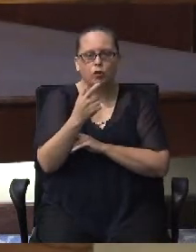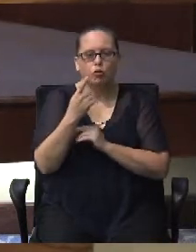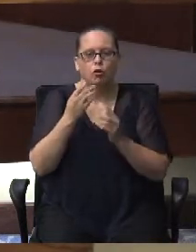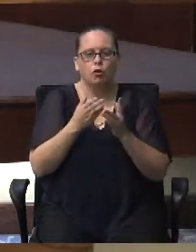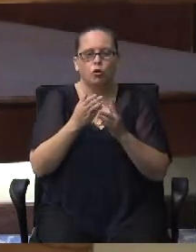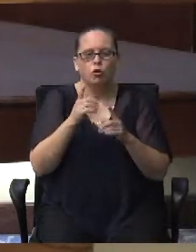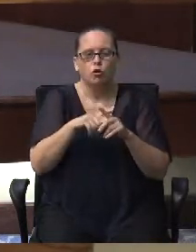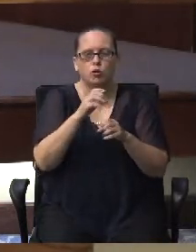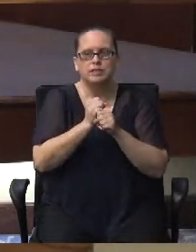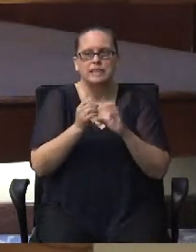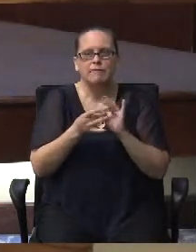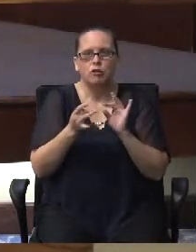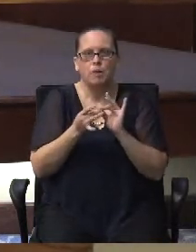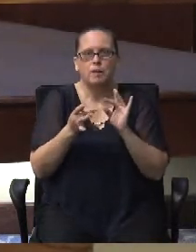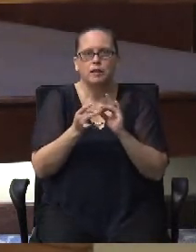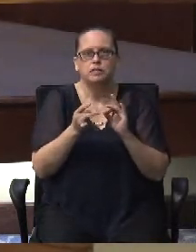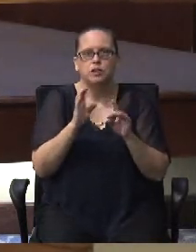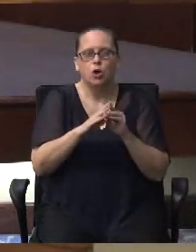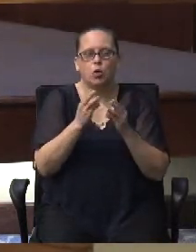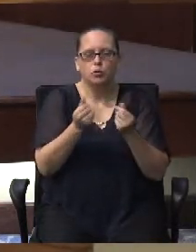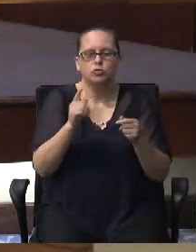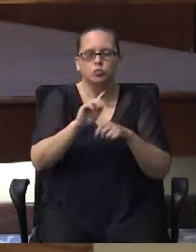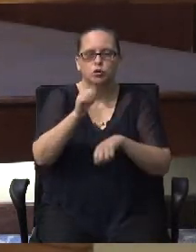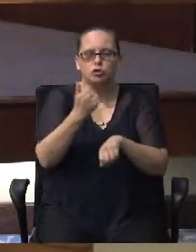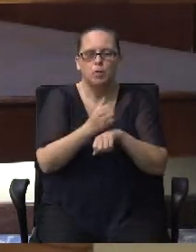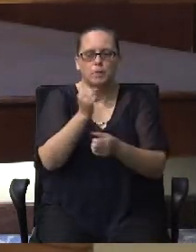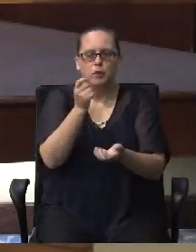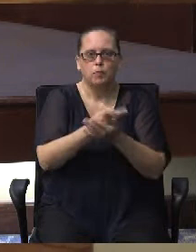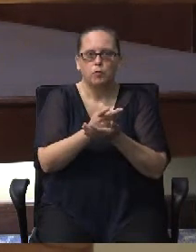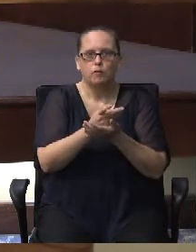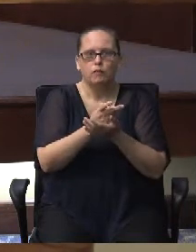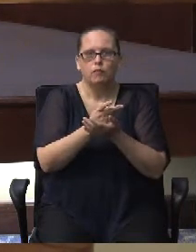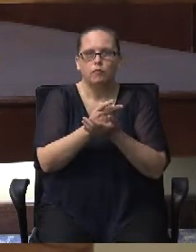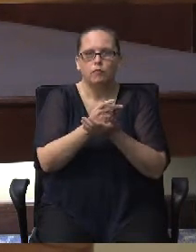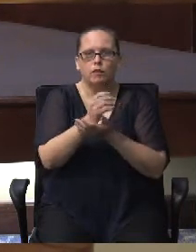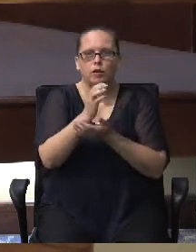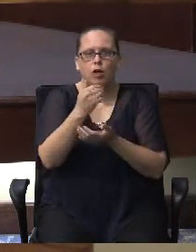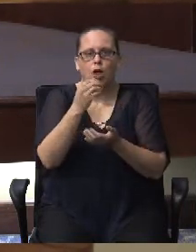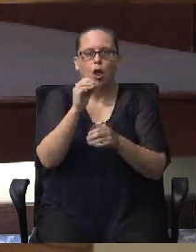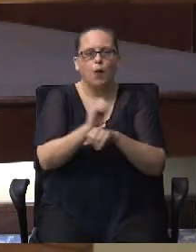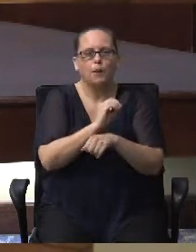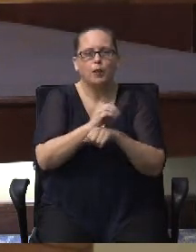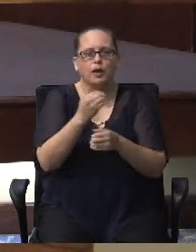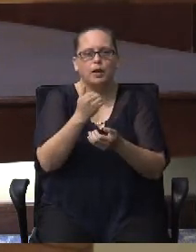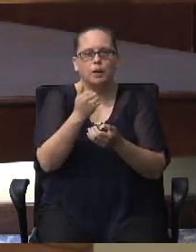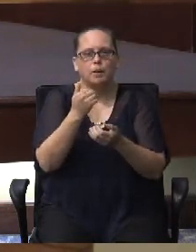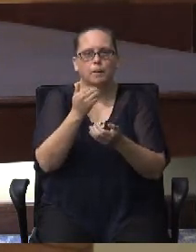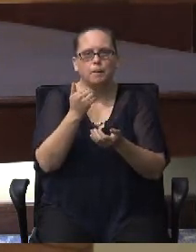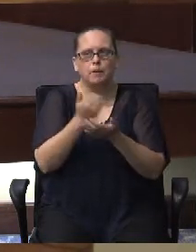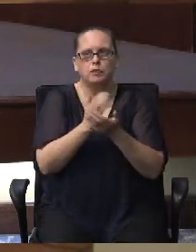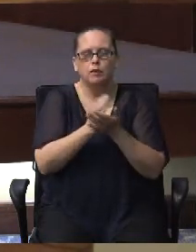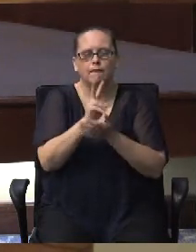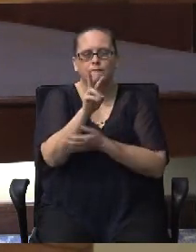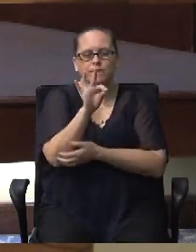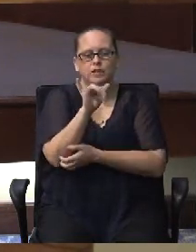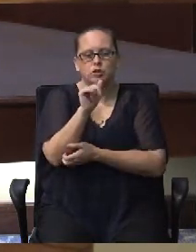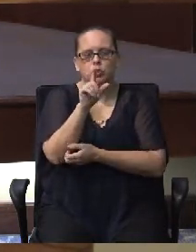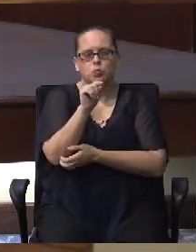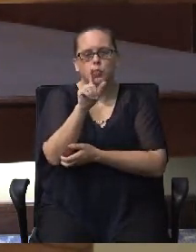to receive comments on a resolution to adopt and approve the City of Waco Operating Budget Capital Improvements Program for fiscal year